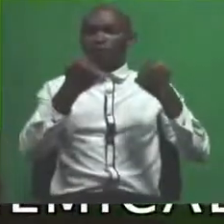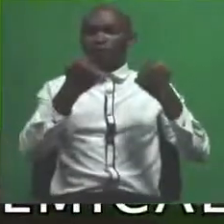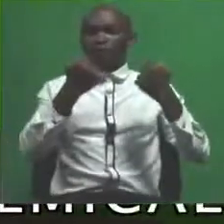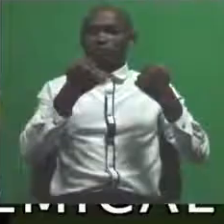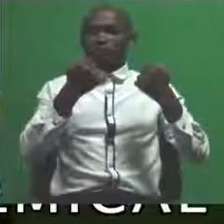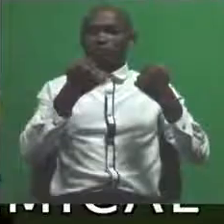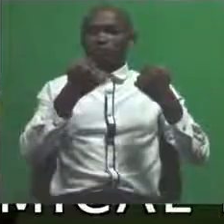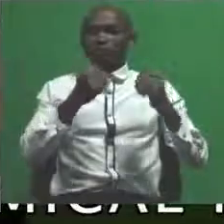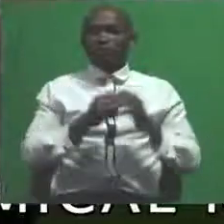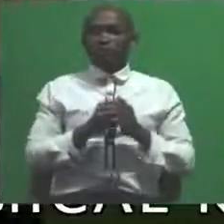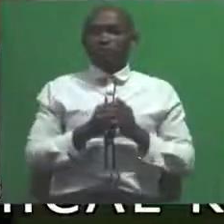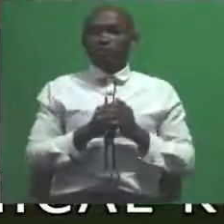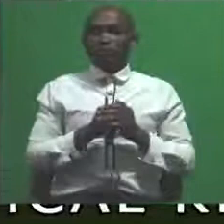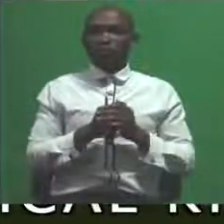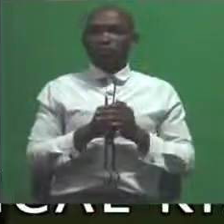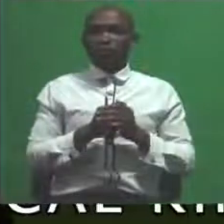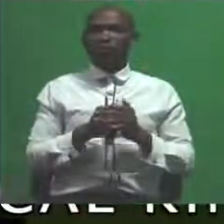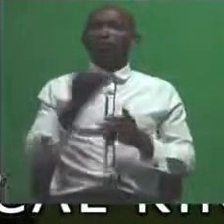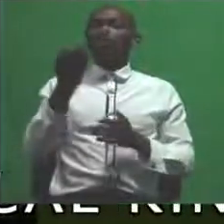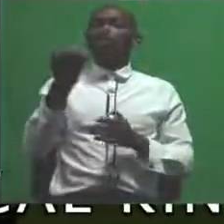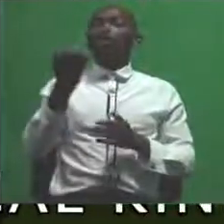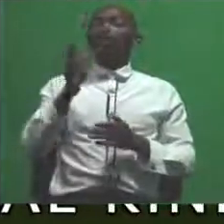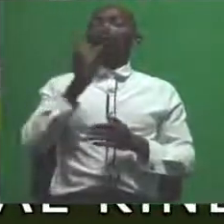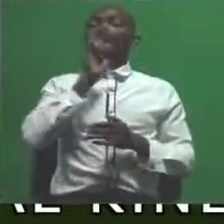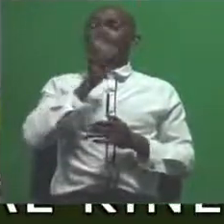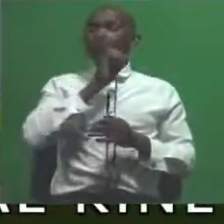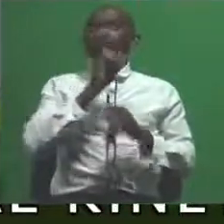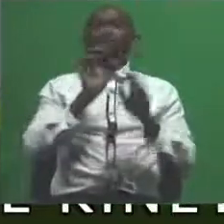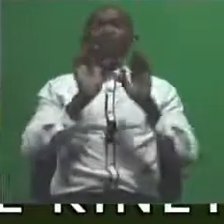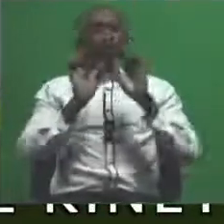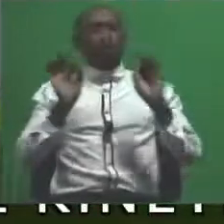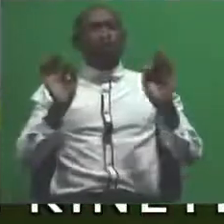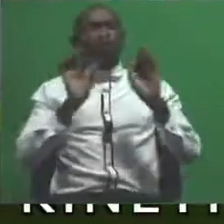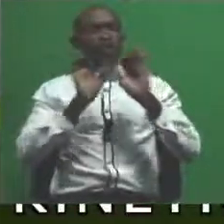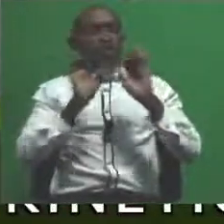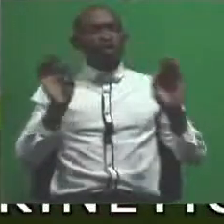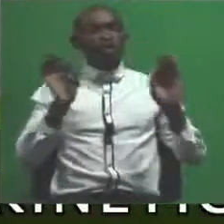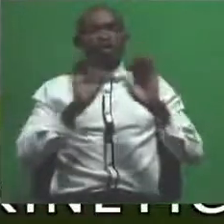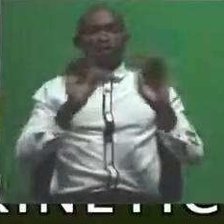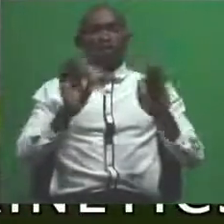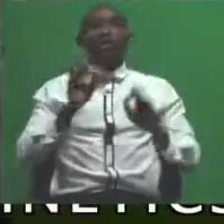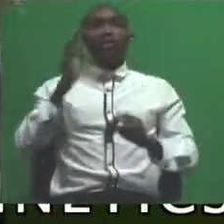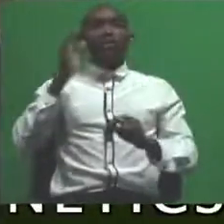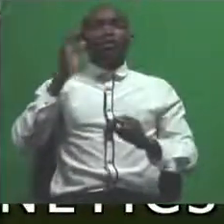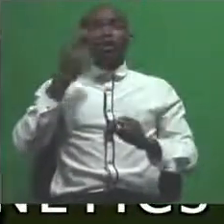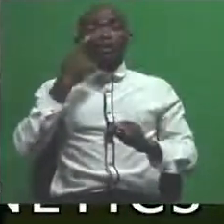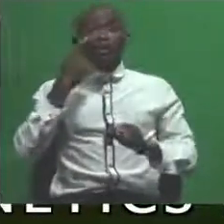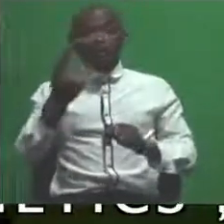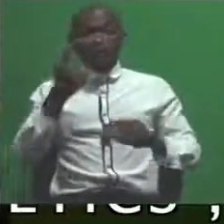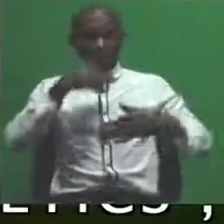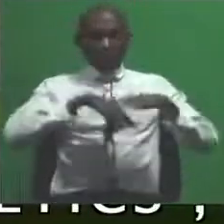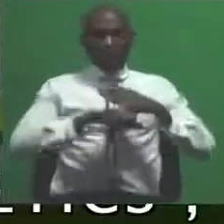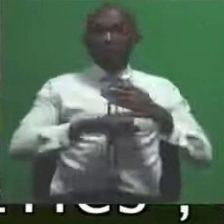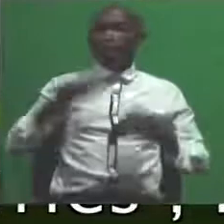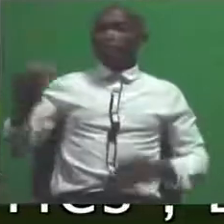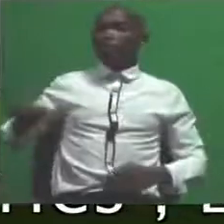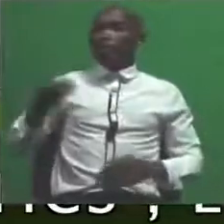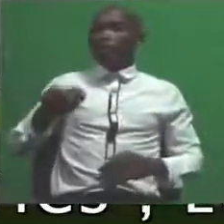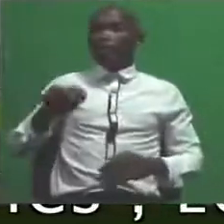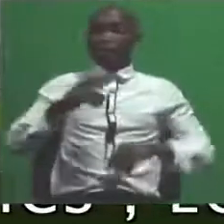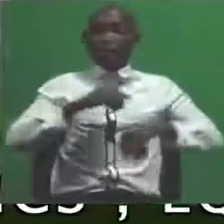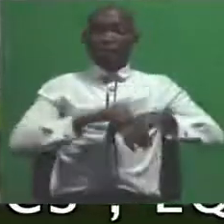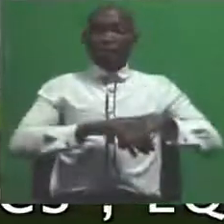Oh, good. Okay, we say in the village, we see in the village, during cold